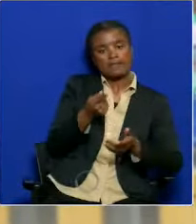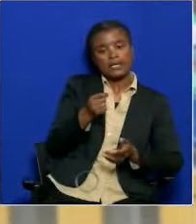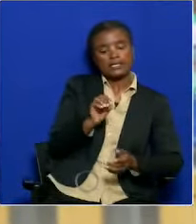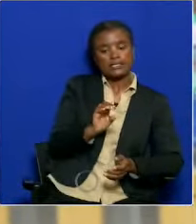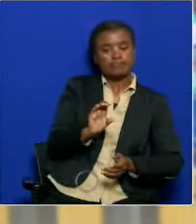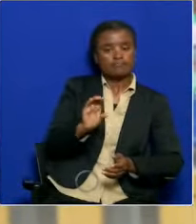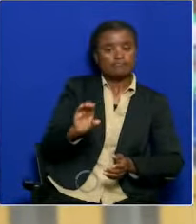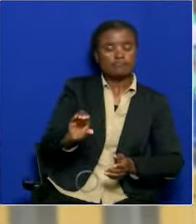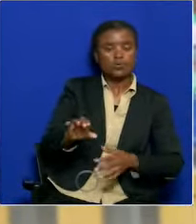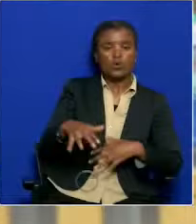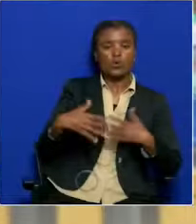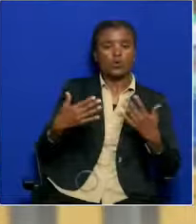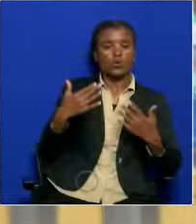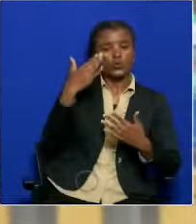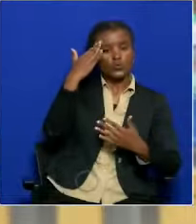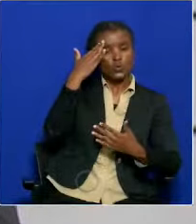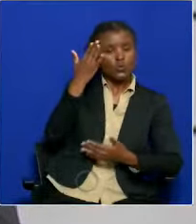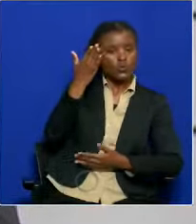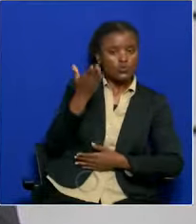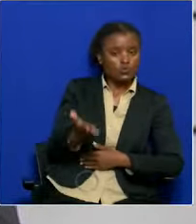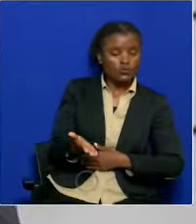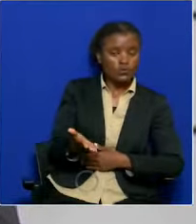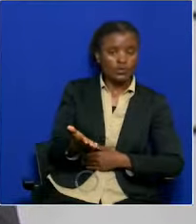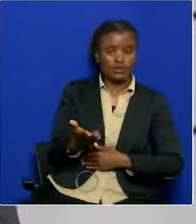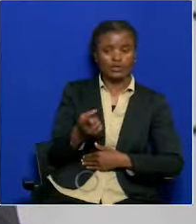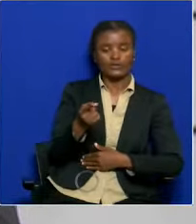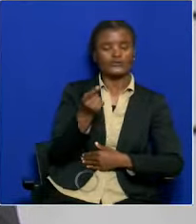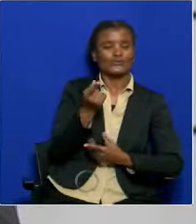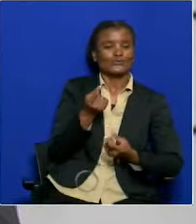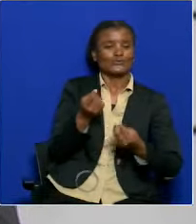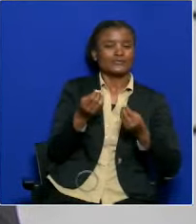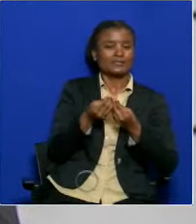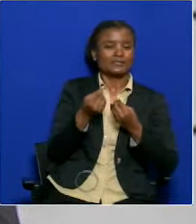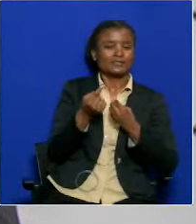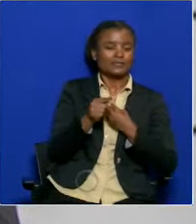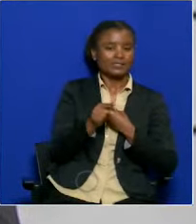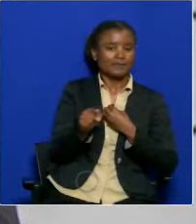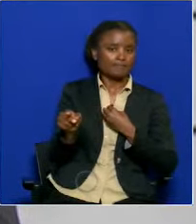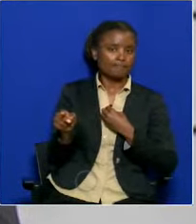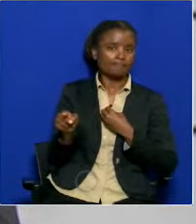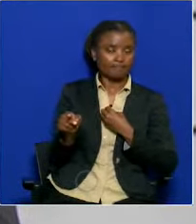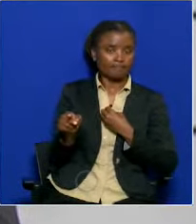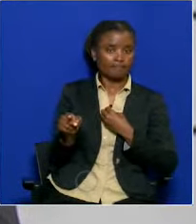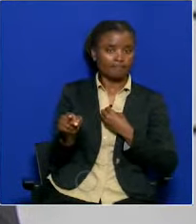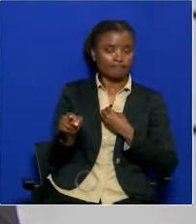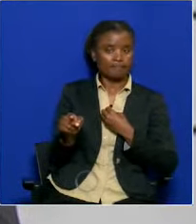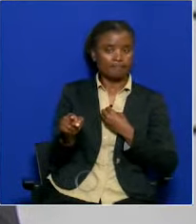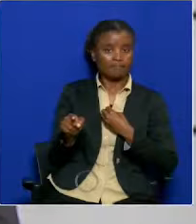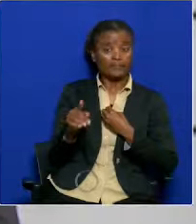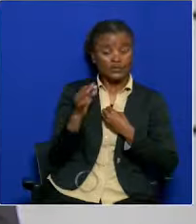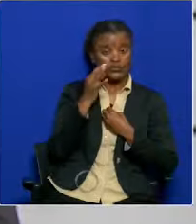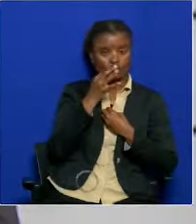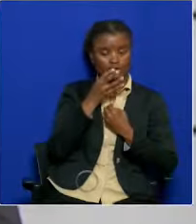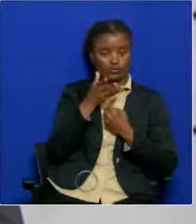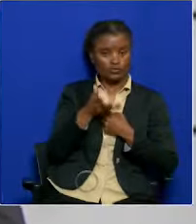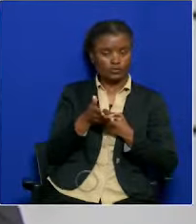do things for them. I think that's what you were saying, because they know you, you do things for them. Did you not